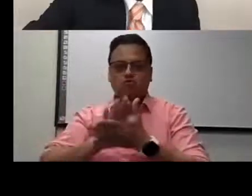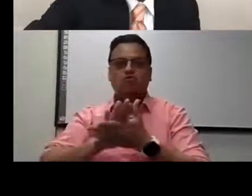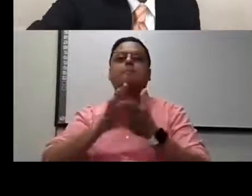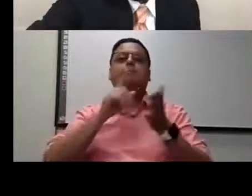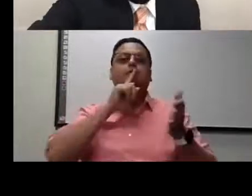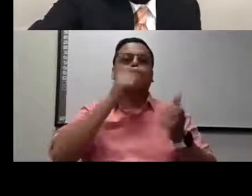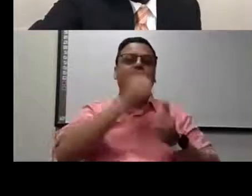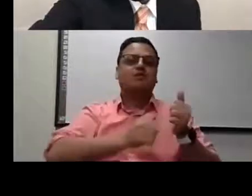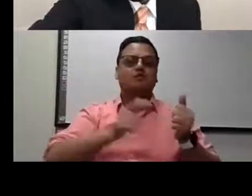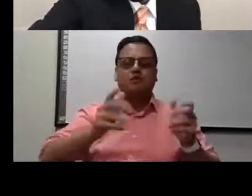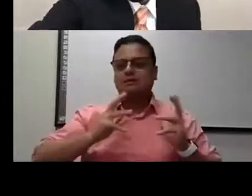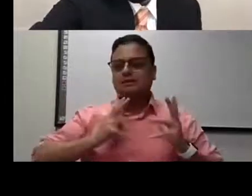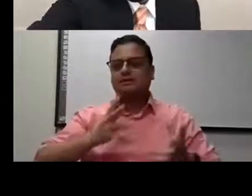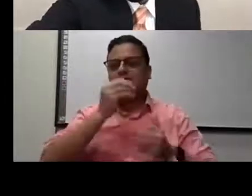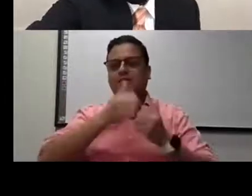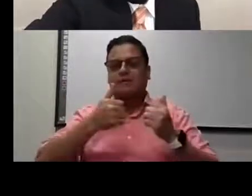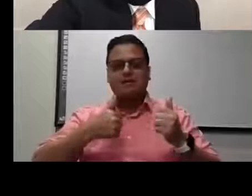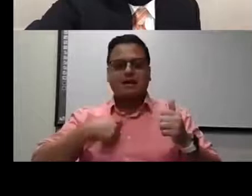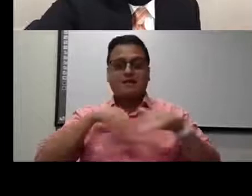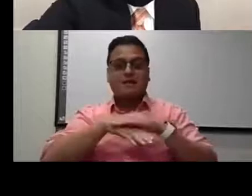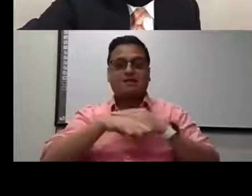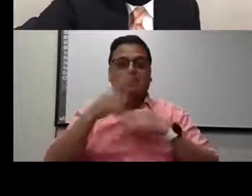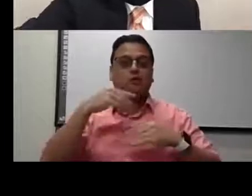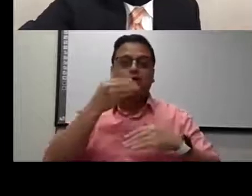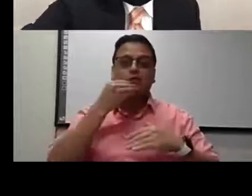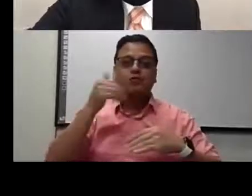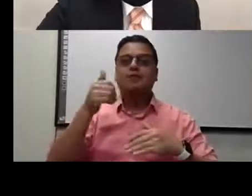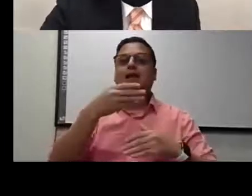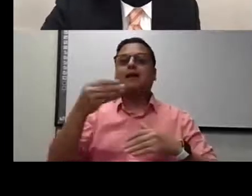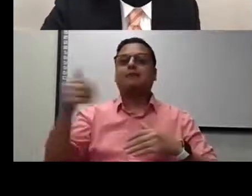ensuring that children have access to meals and transportation. And